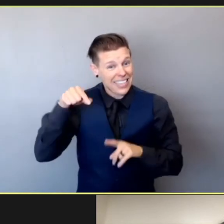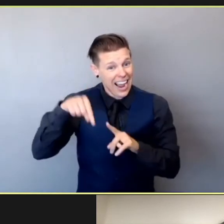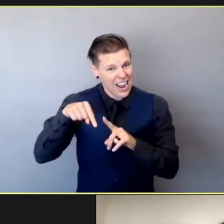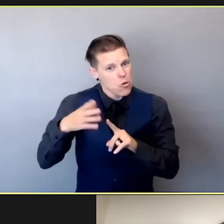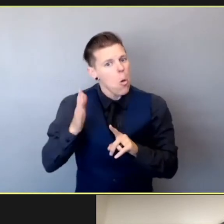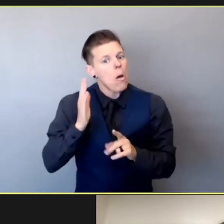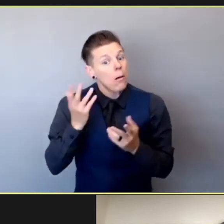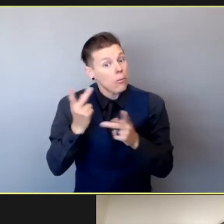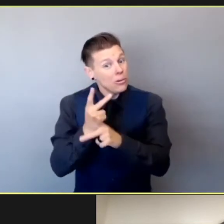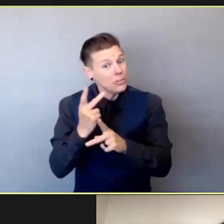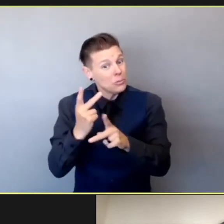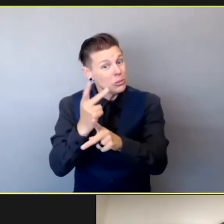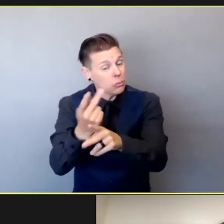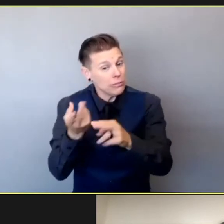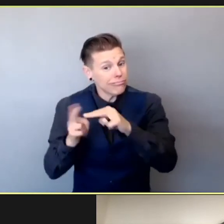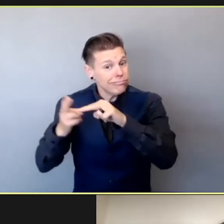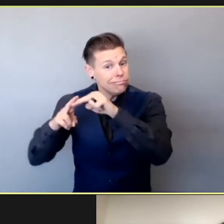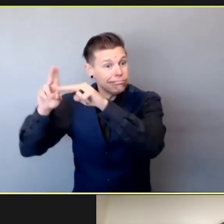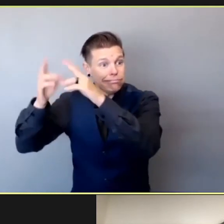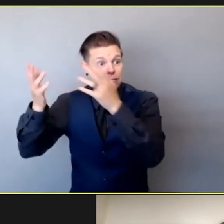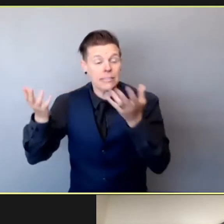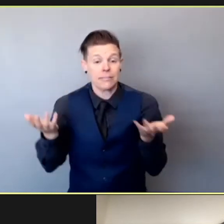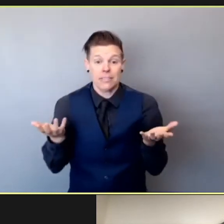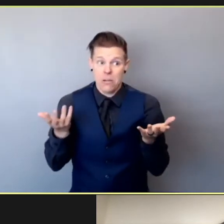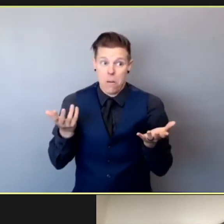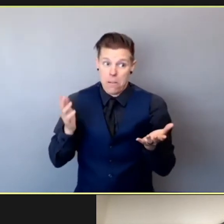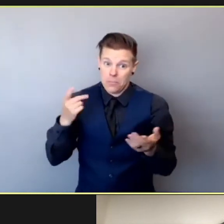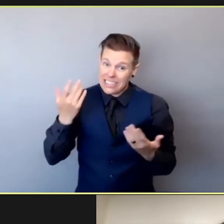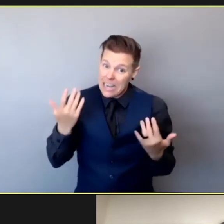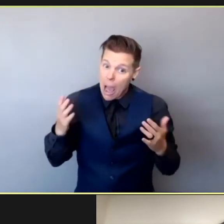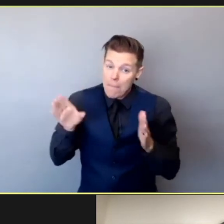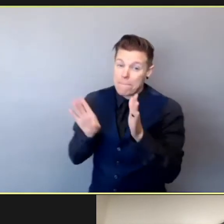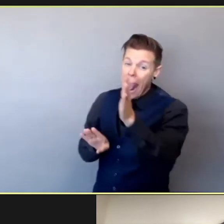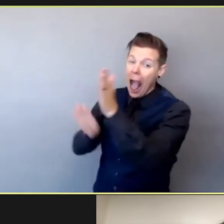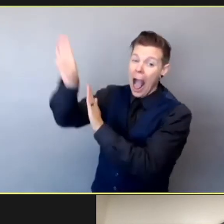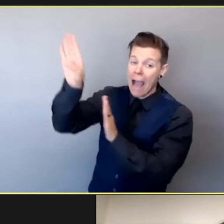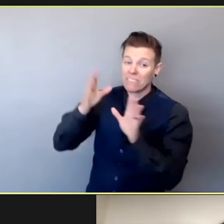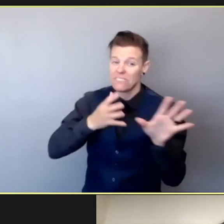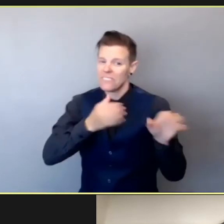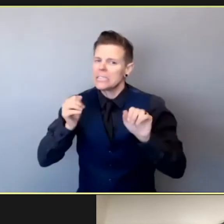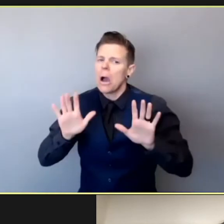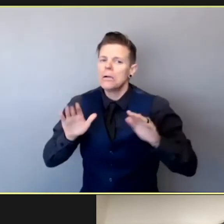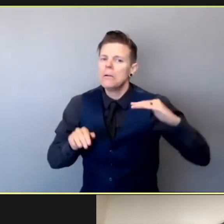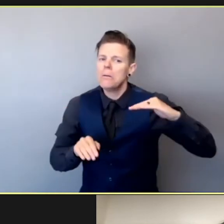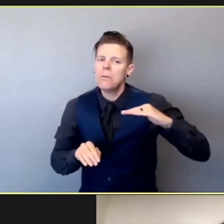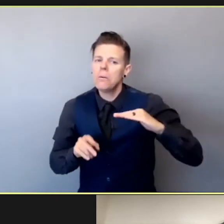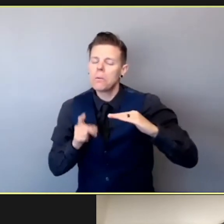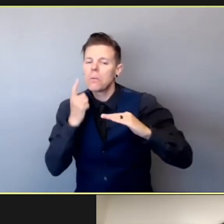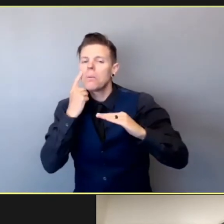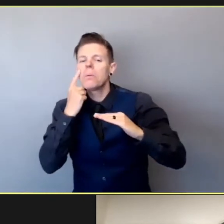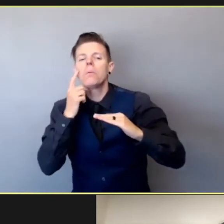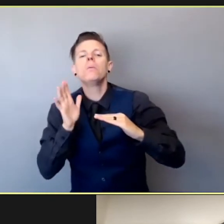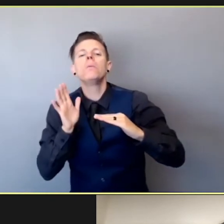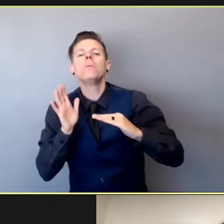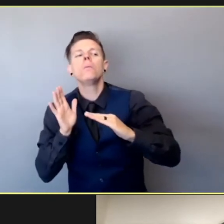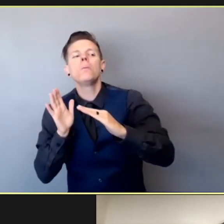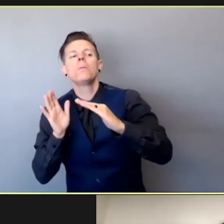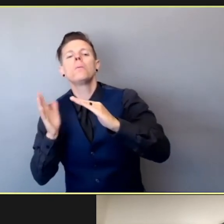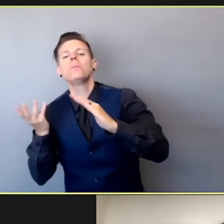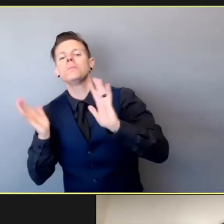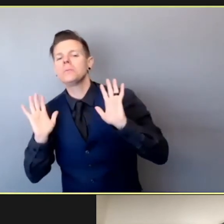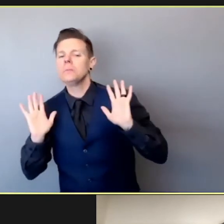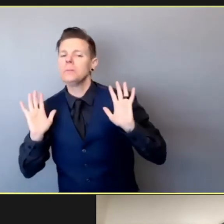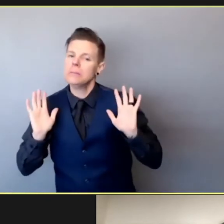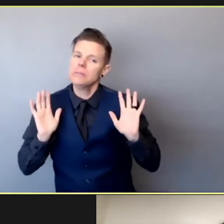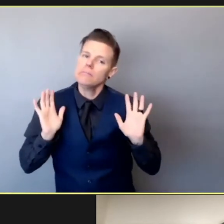you're not going to see the sharp distinctions from those counties soon. But so I think I